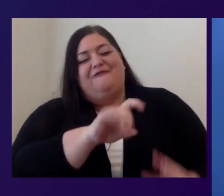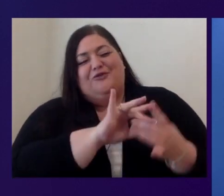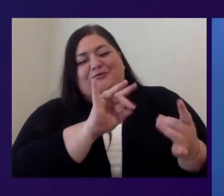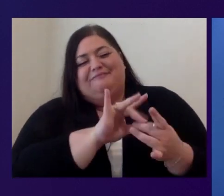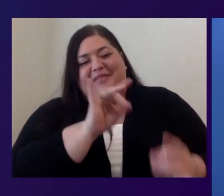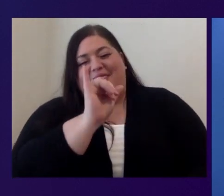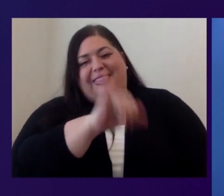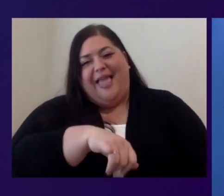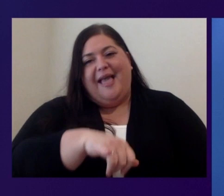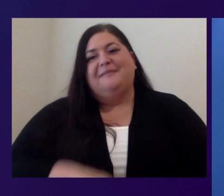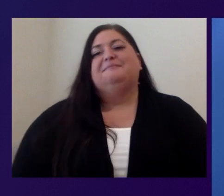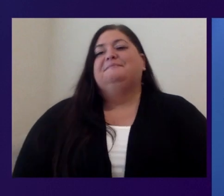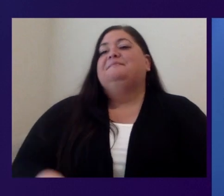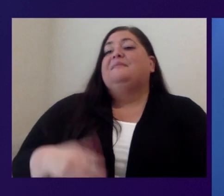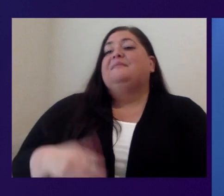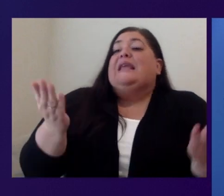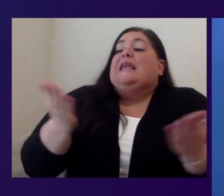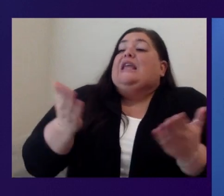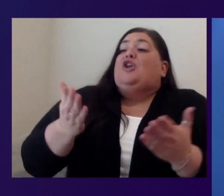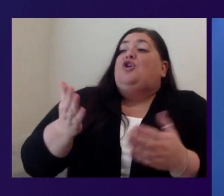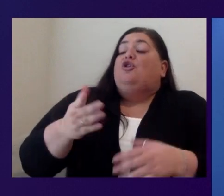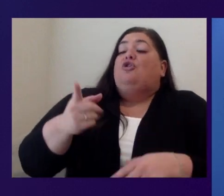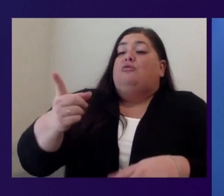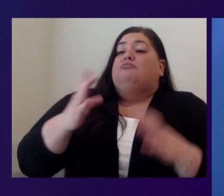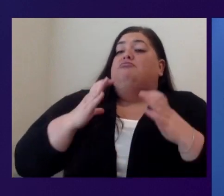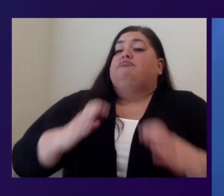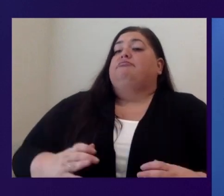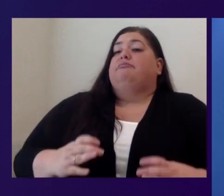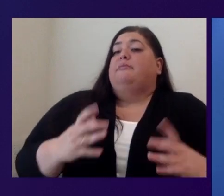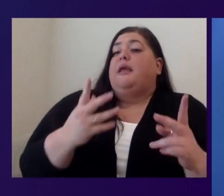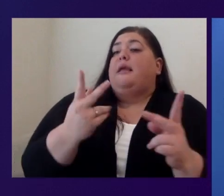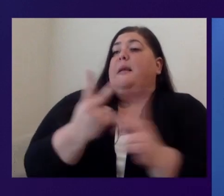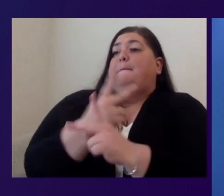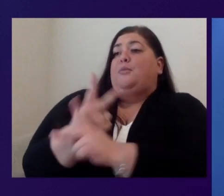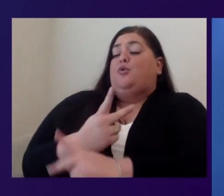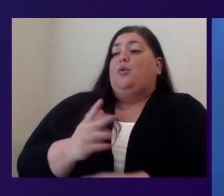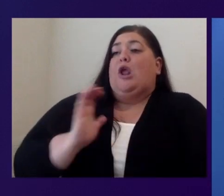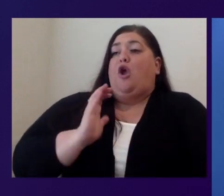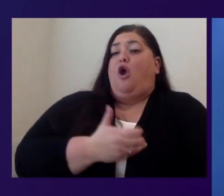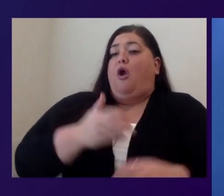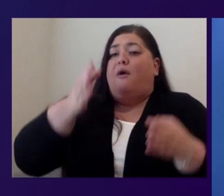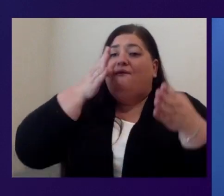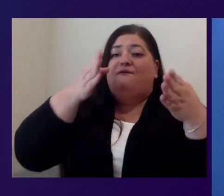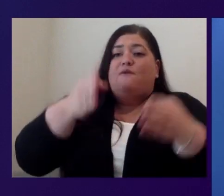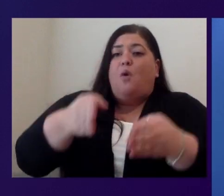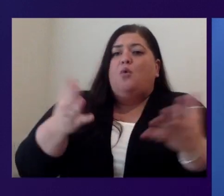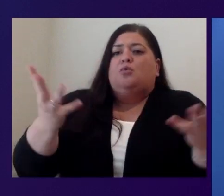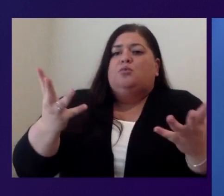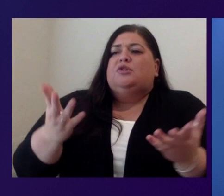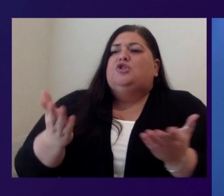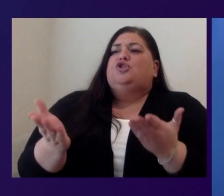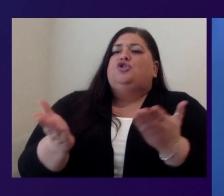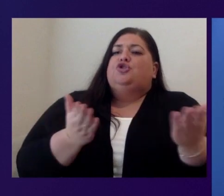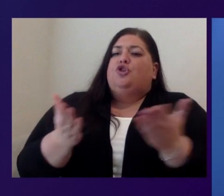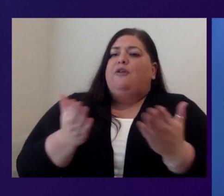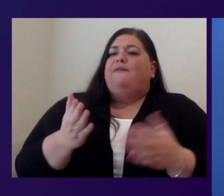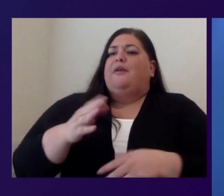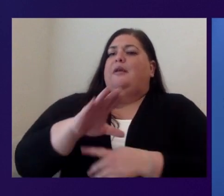at end-user computing, our biggest focus is on serving companies and